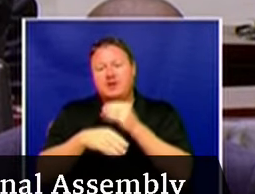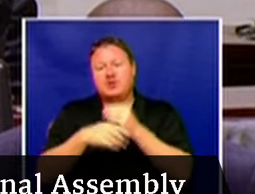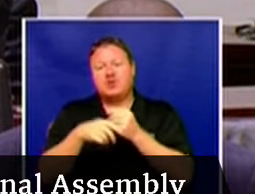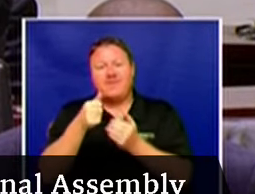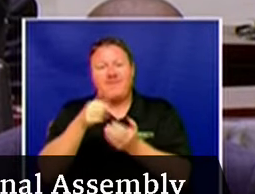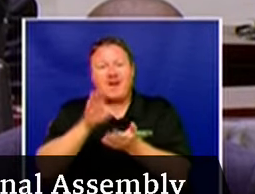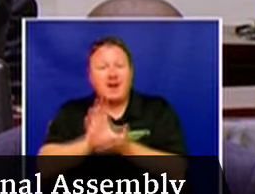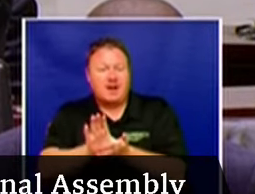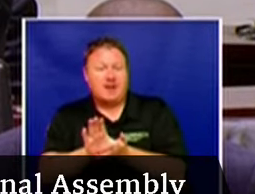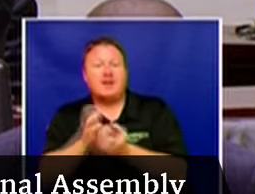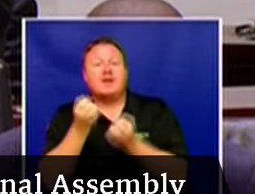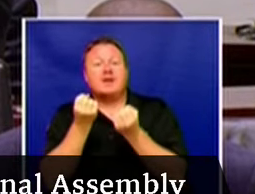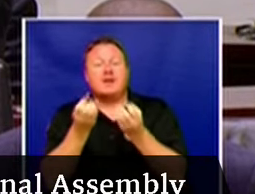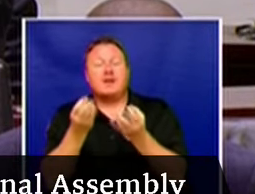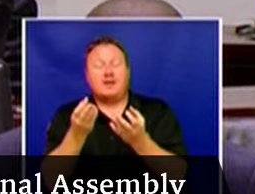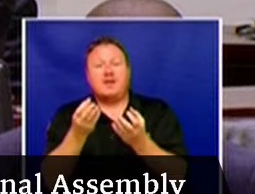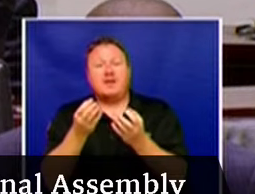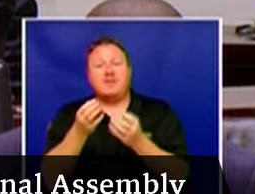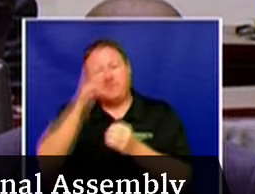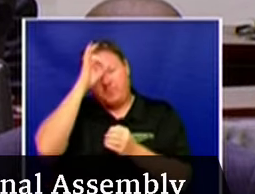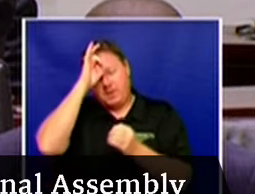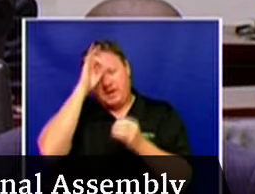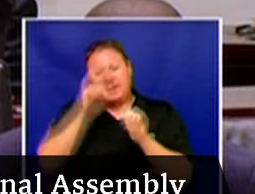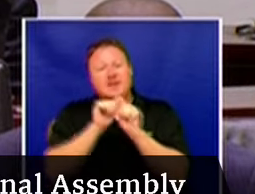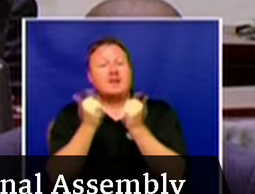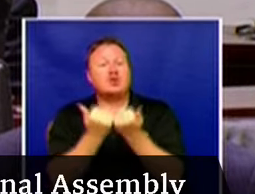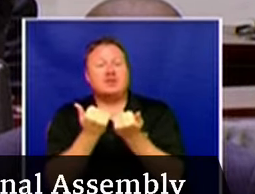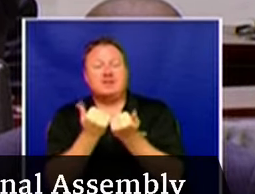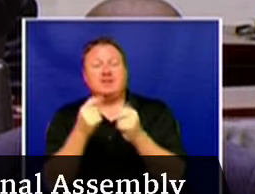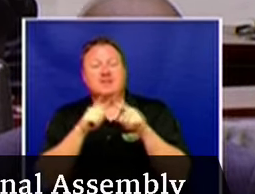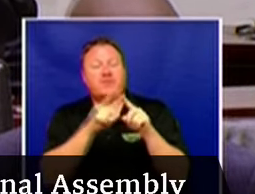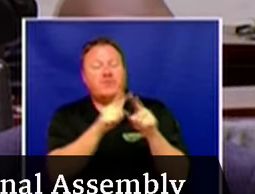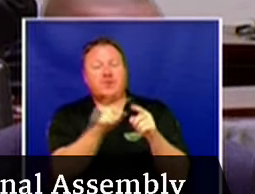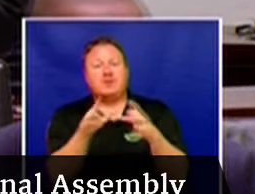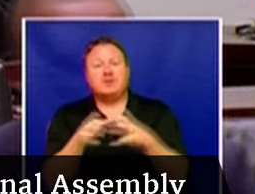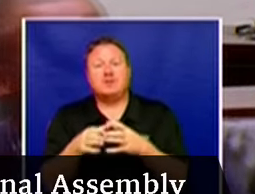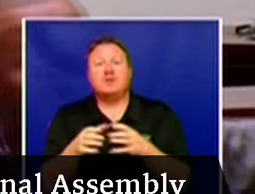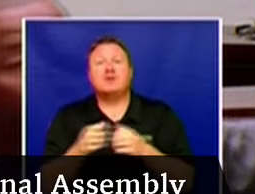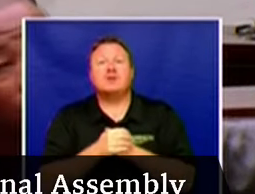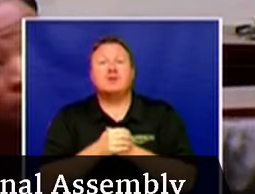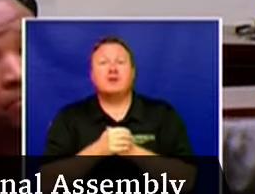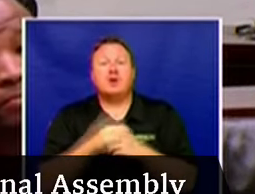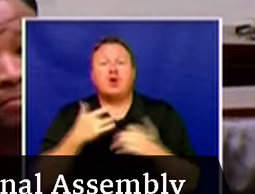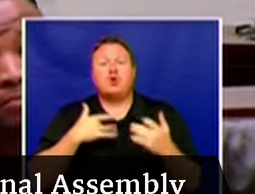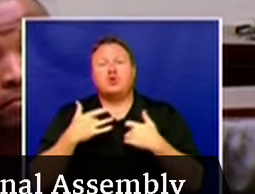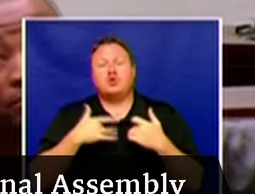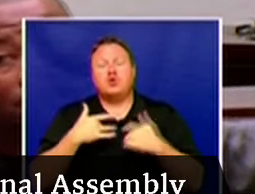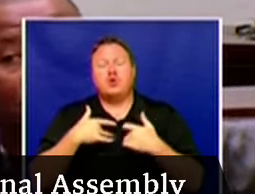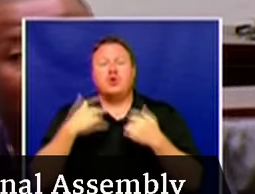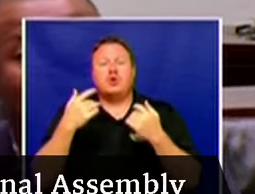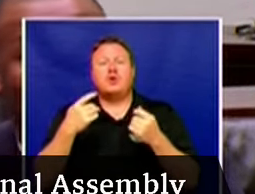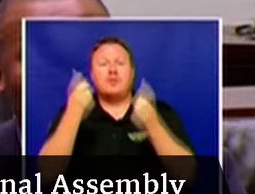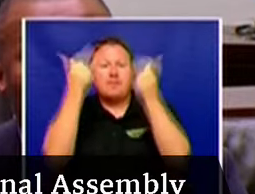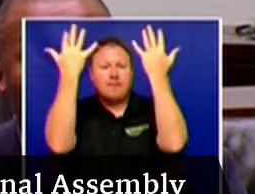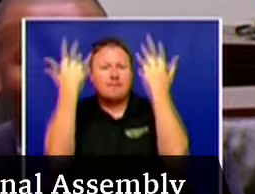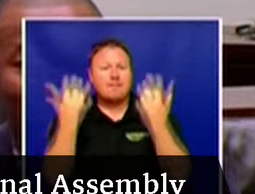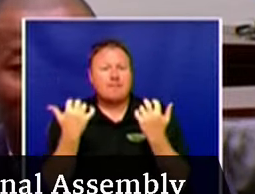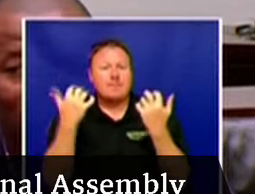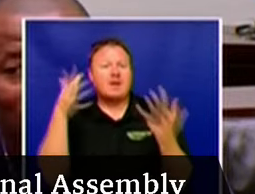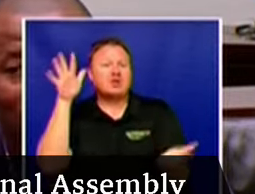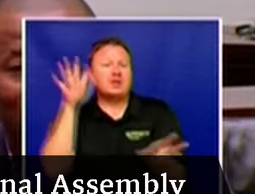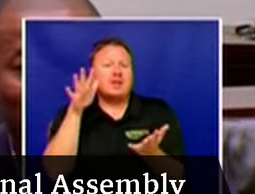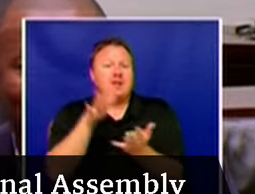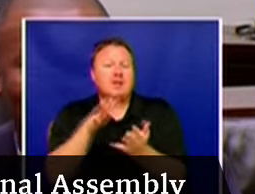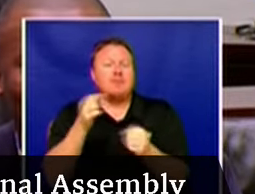should be given to the law enforcement agencies, and it is a concern when we see budget cuts, and possibly that